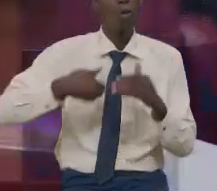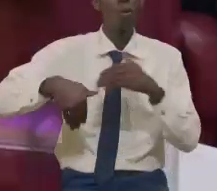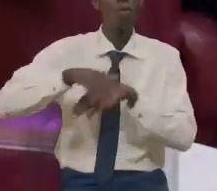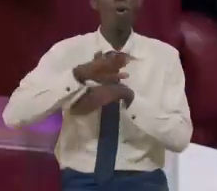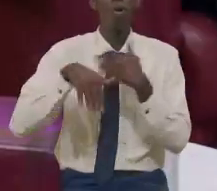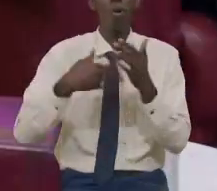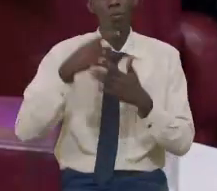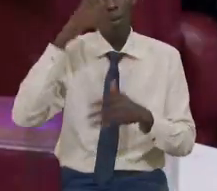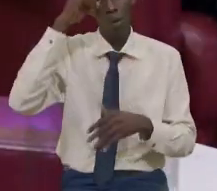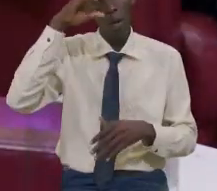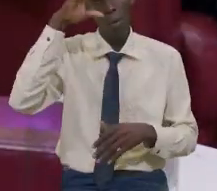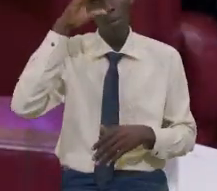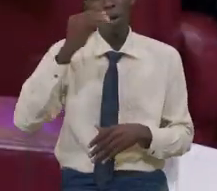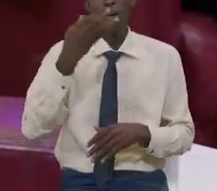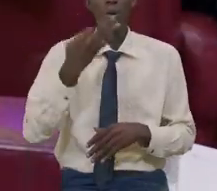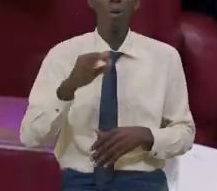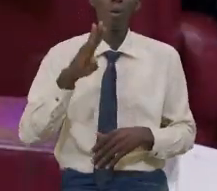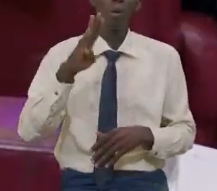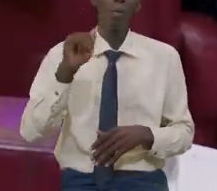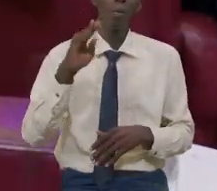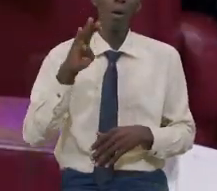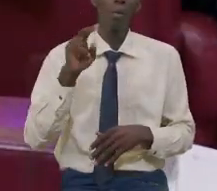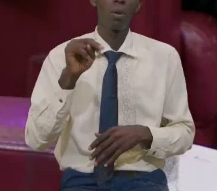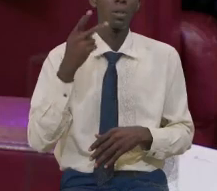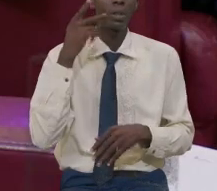wise men of Babylon.